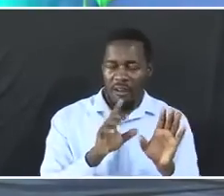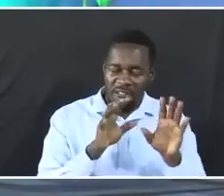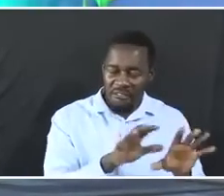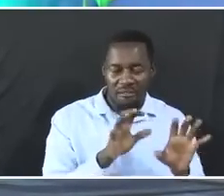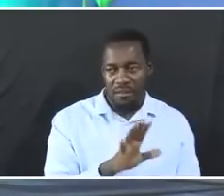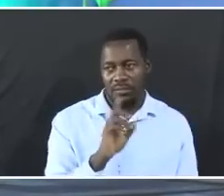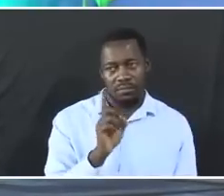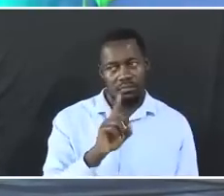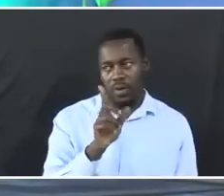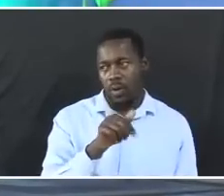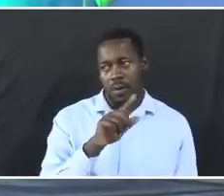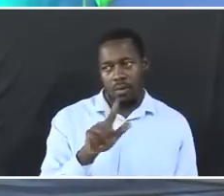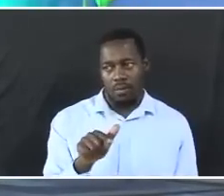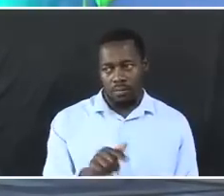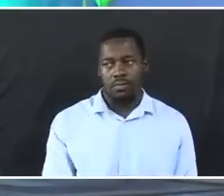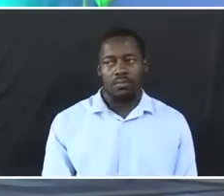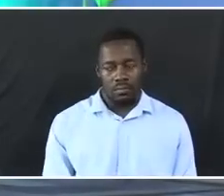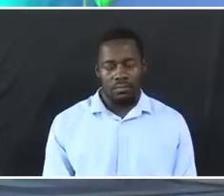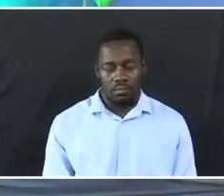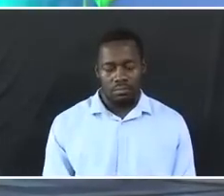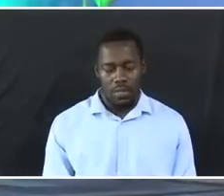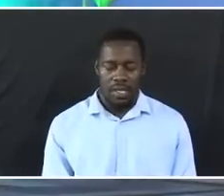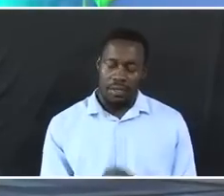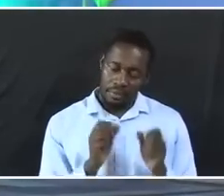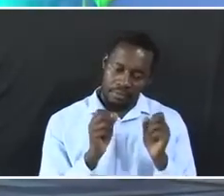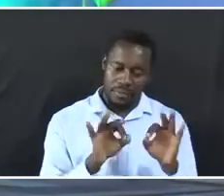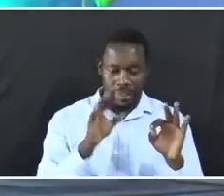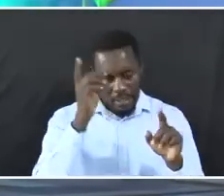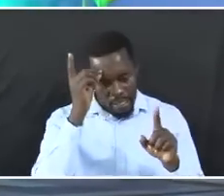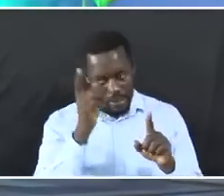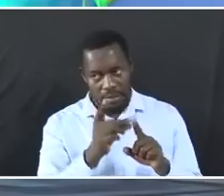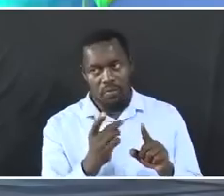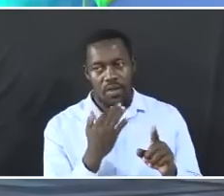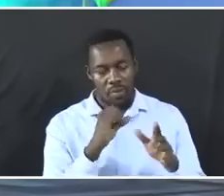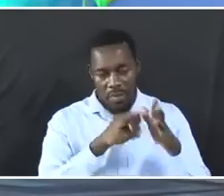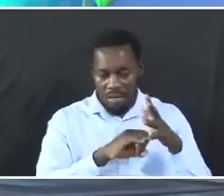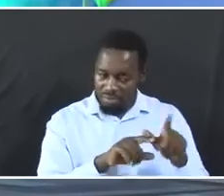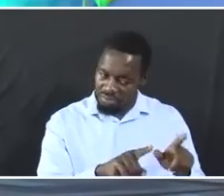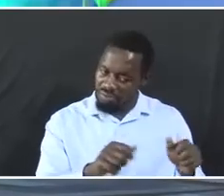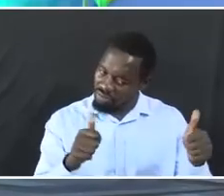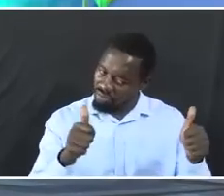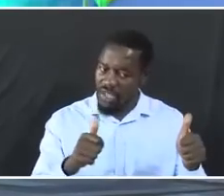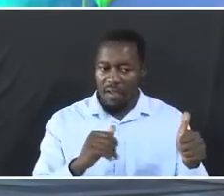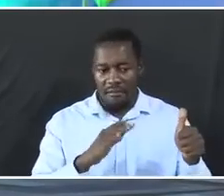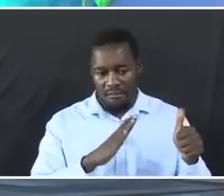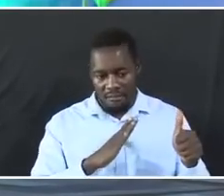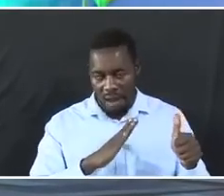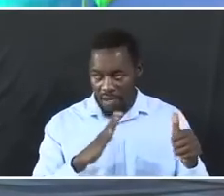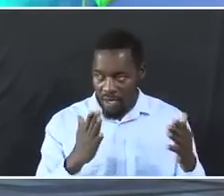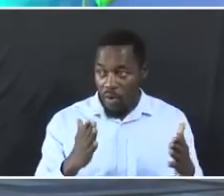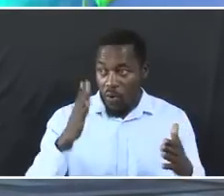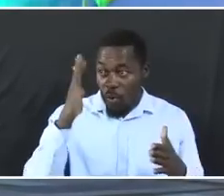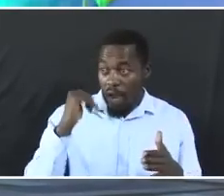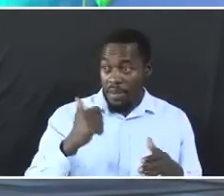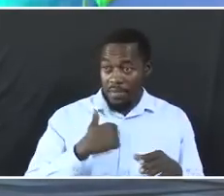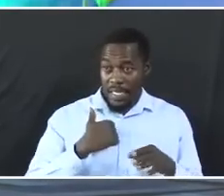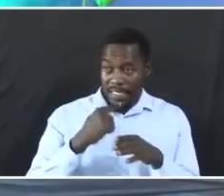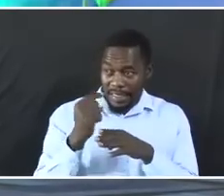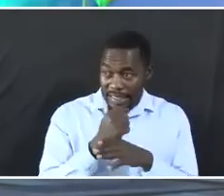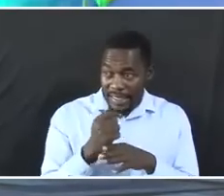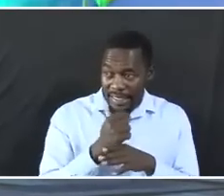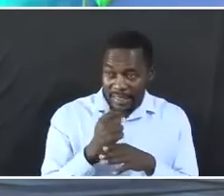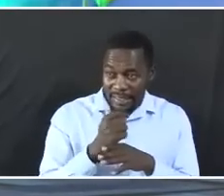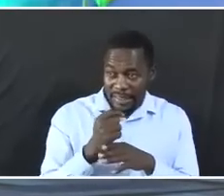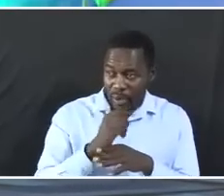troubles me. Is there something I did not do? If I did my bit well, I leave the